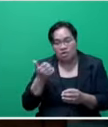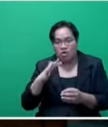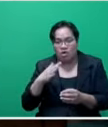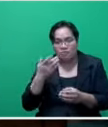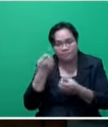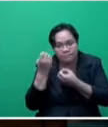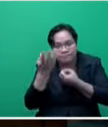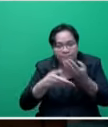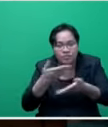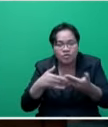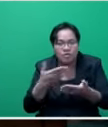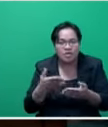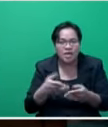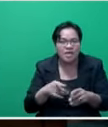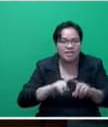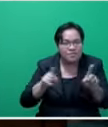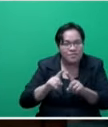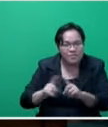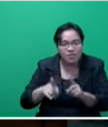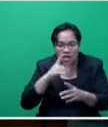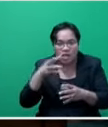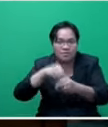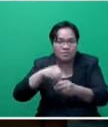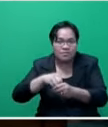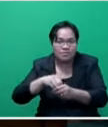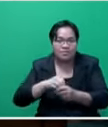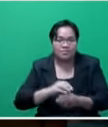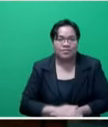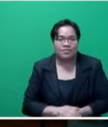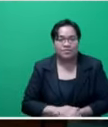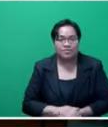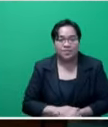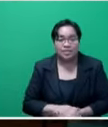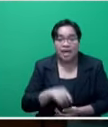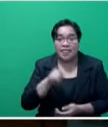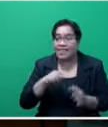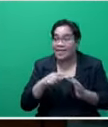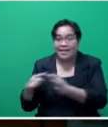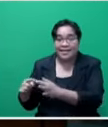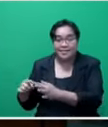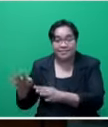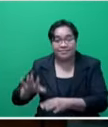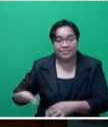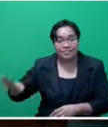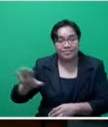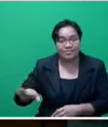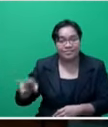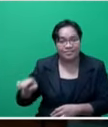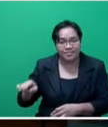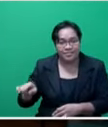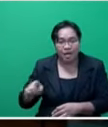terms of reference to which they are required to work on. The Eastern Division tech